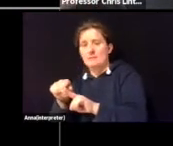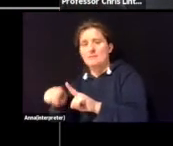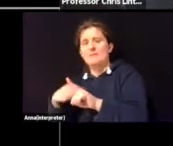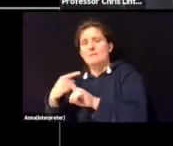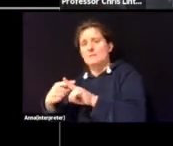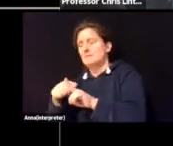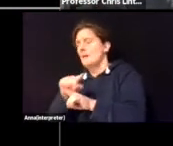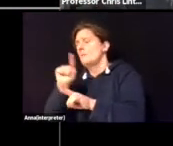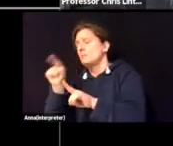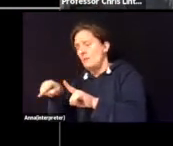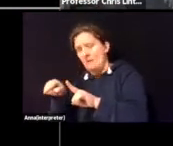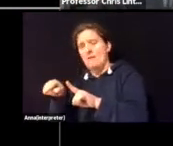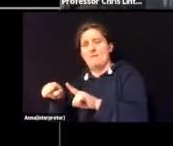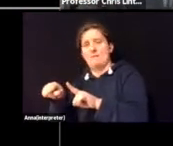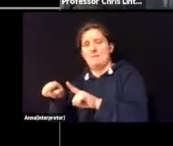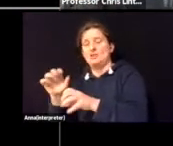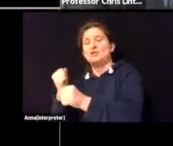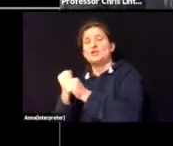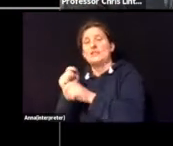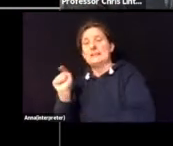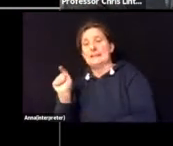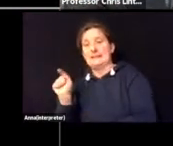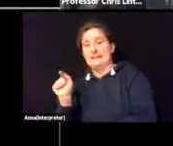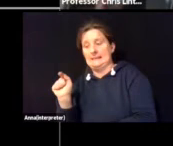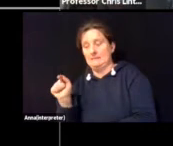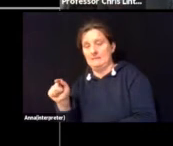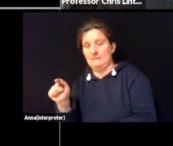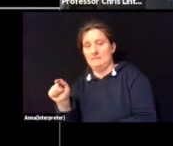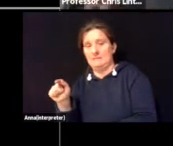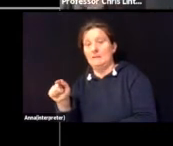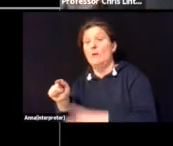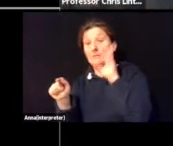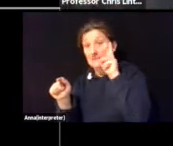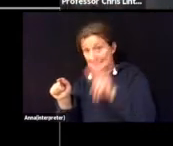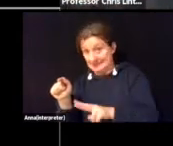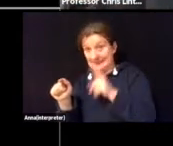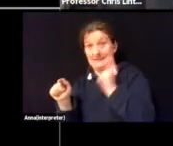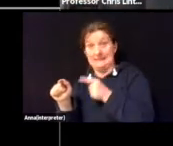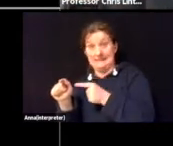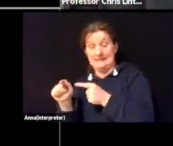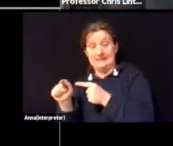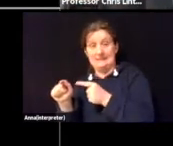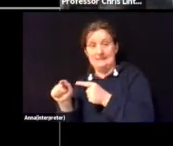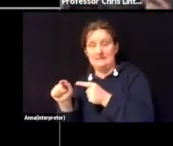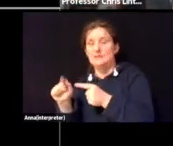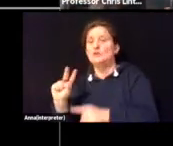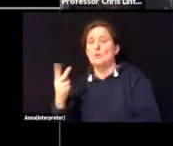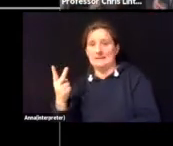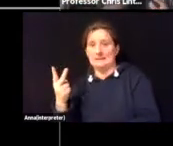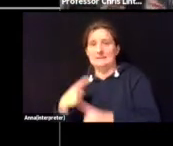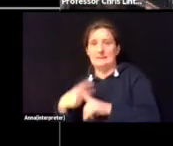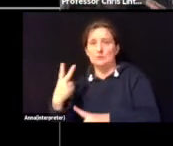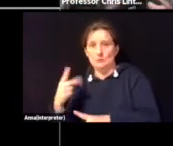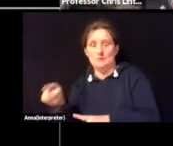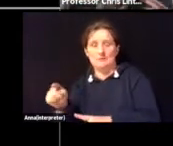completes an orbit, G, which we now know exists, and we have observed transiting the star, goes around twice. And the fun thing about